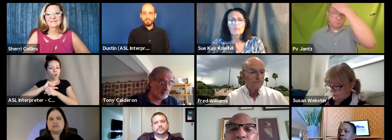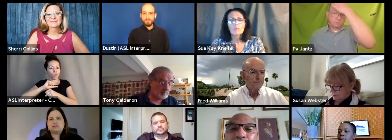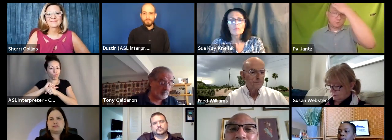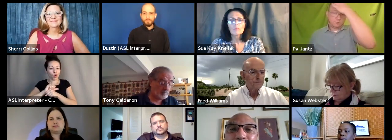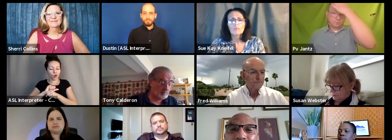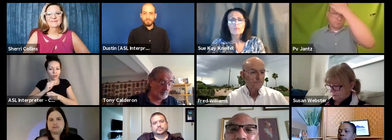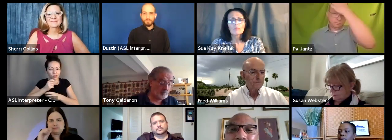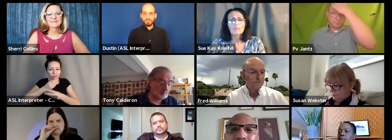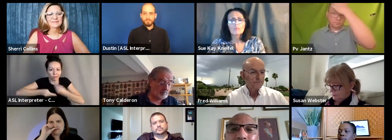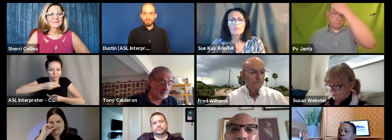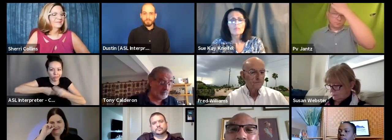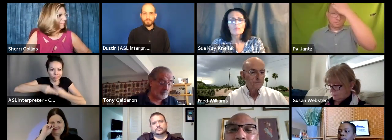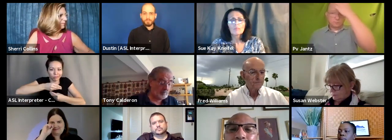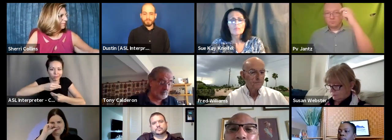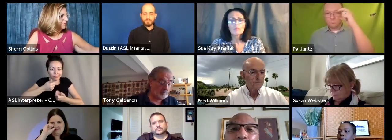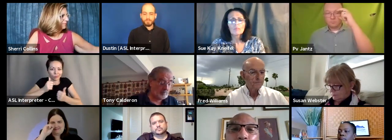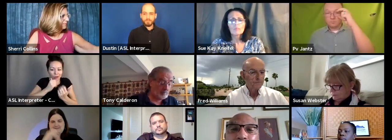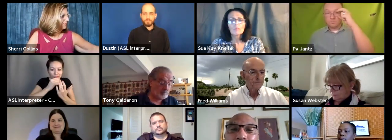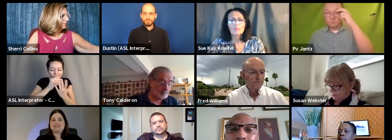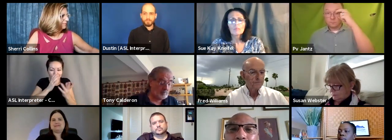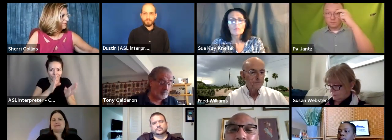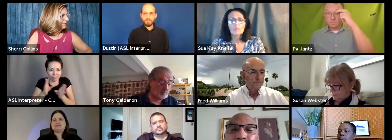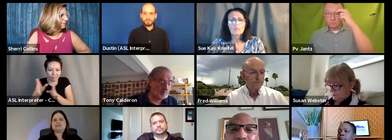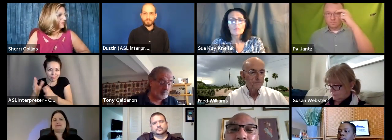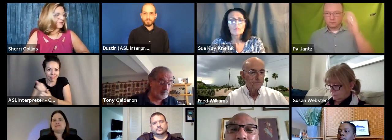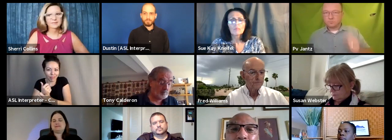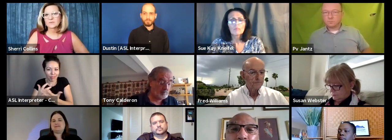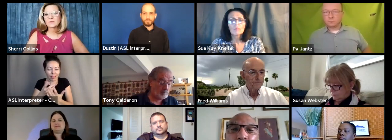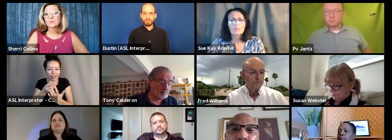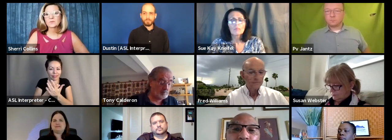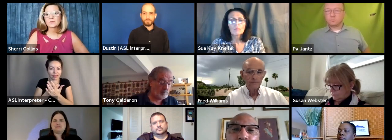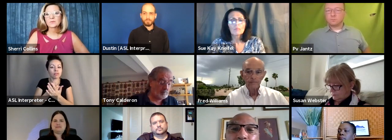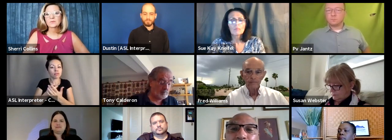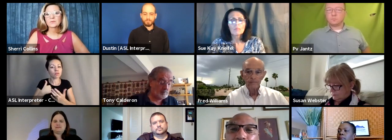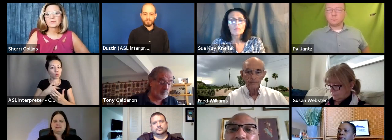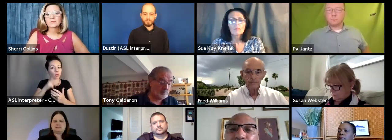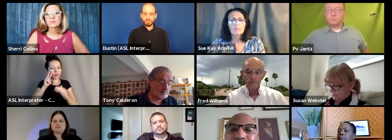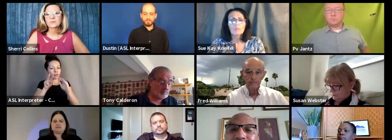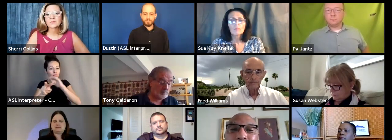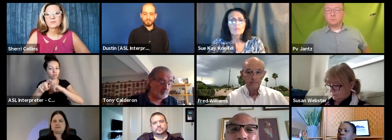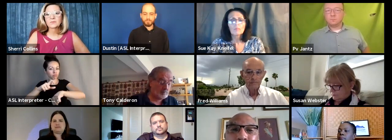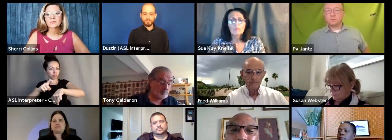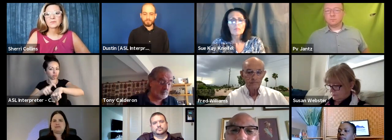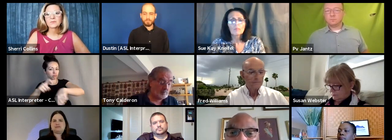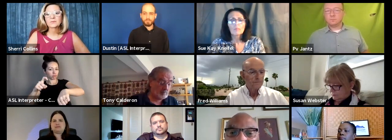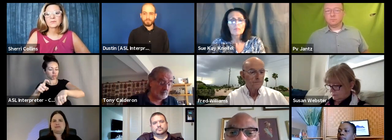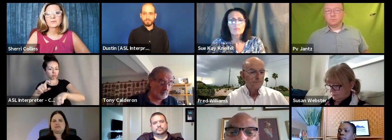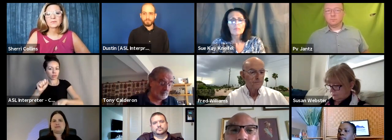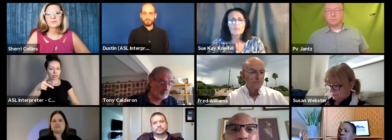we are prepared to have the budget submitted on time for a September 1st delivery.